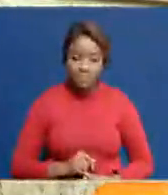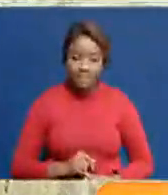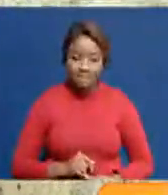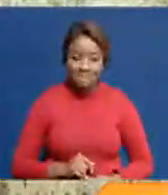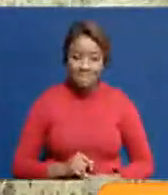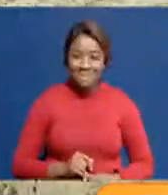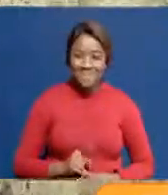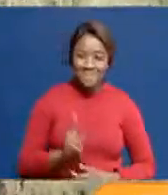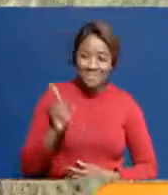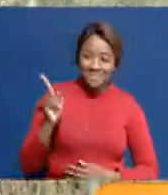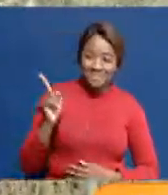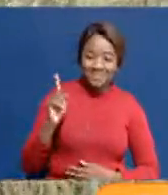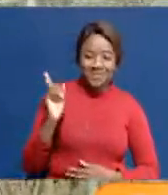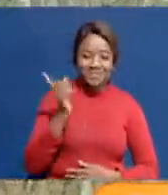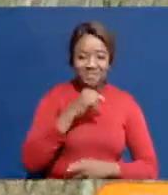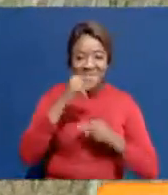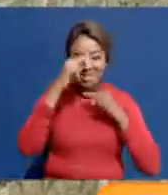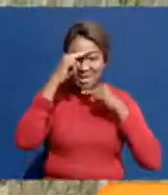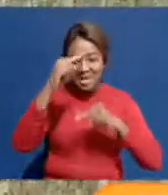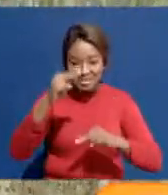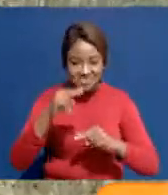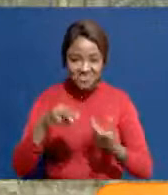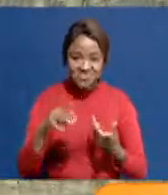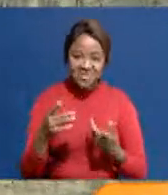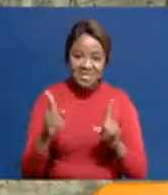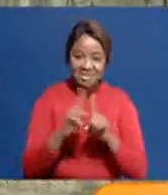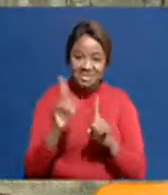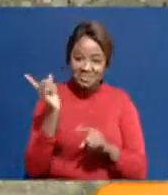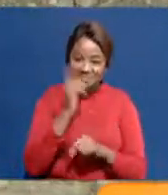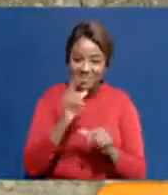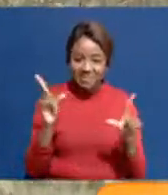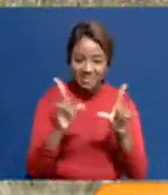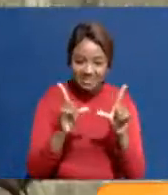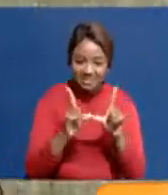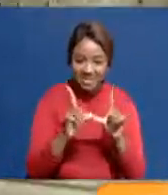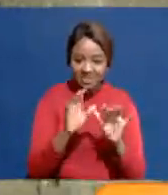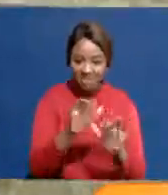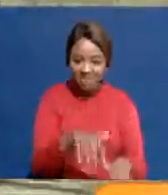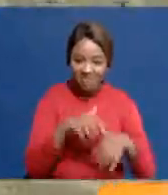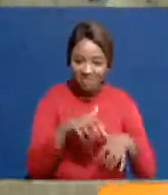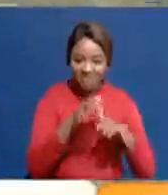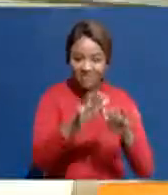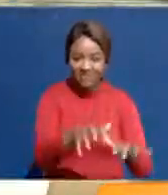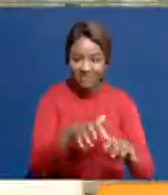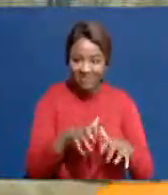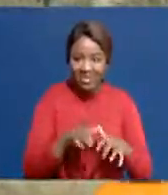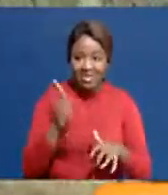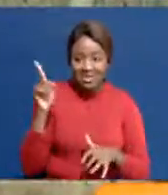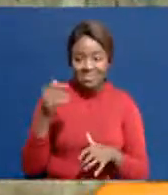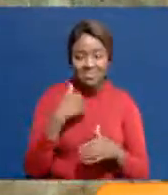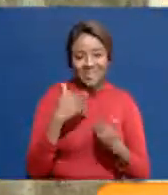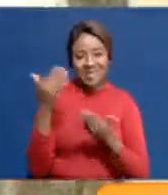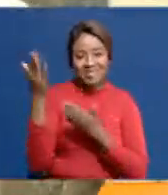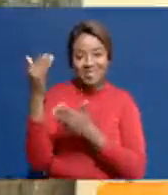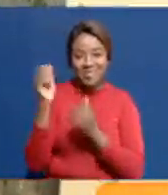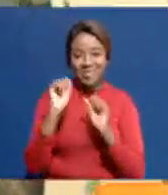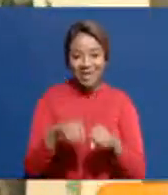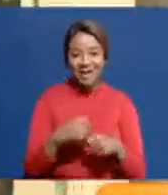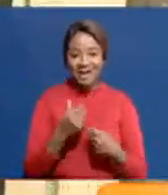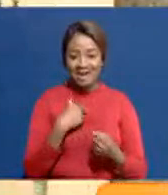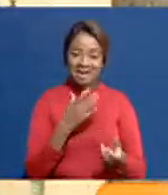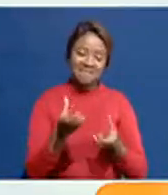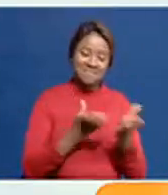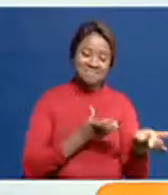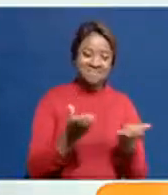Kimani, however, finished high school and completed a certificate in agriculture. He has hopes to eventually run his own